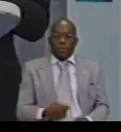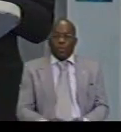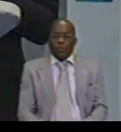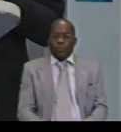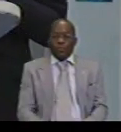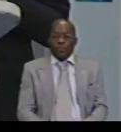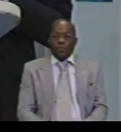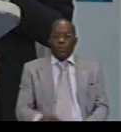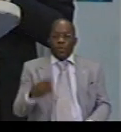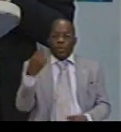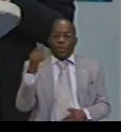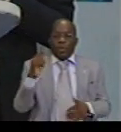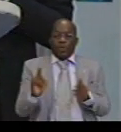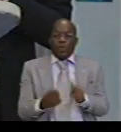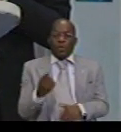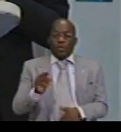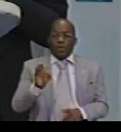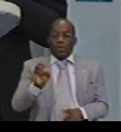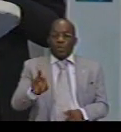1 Corinthians 2 verse 4.